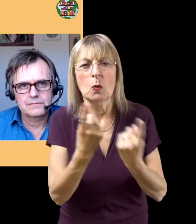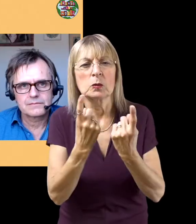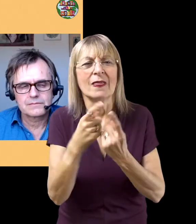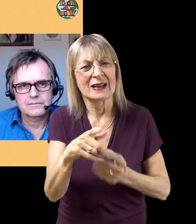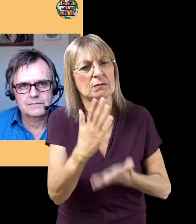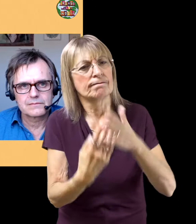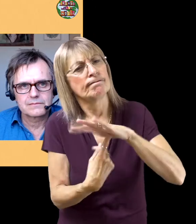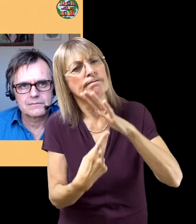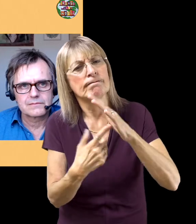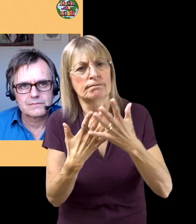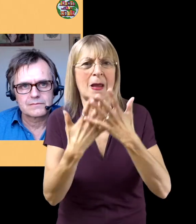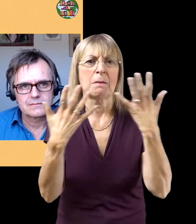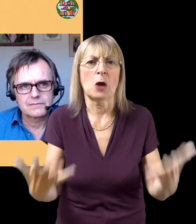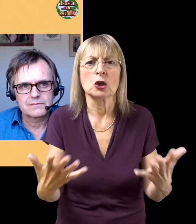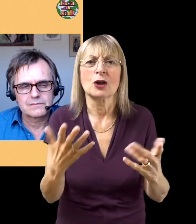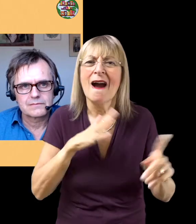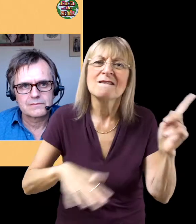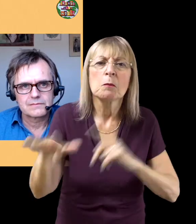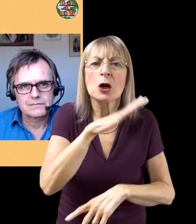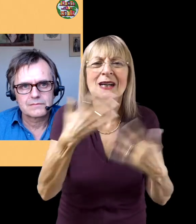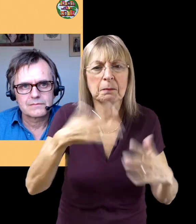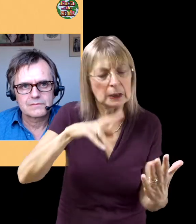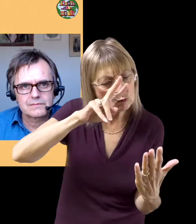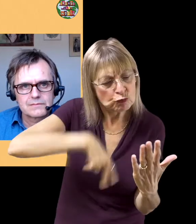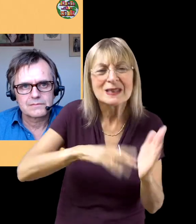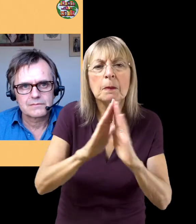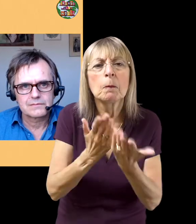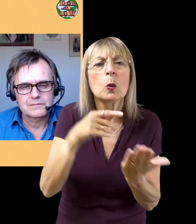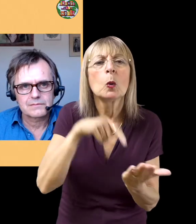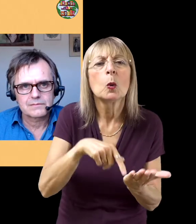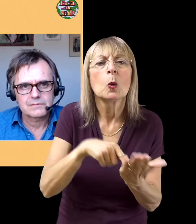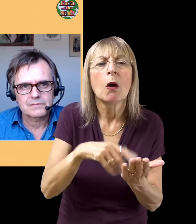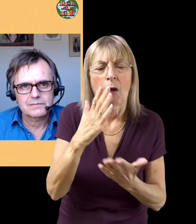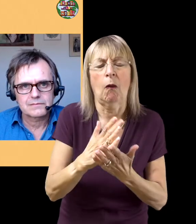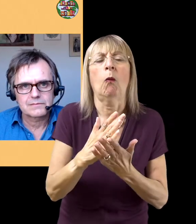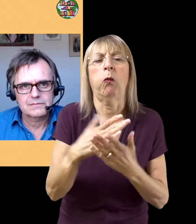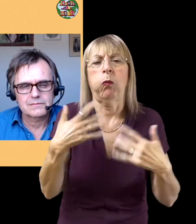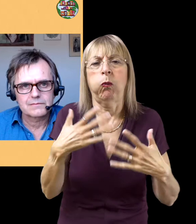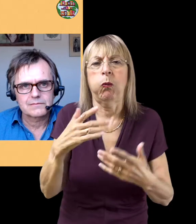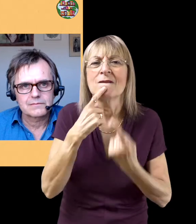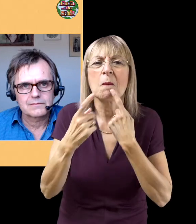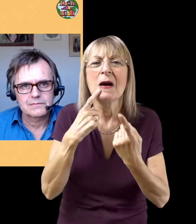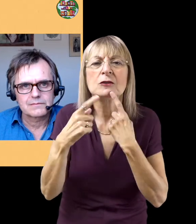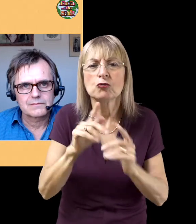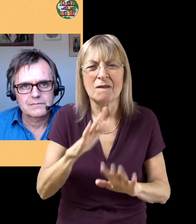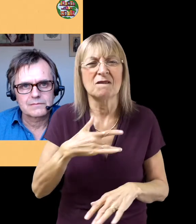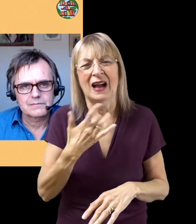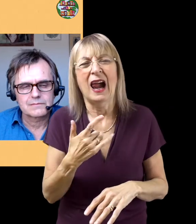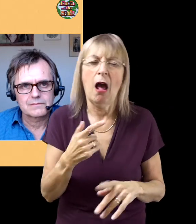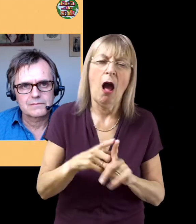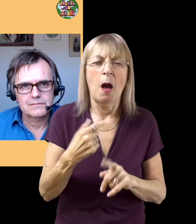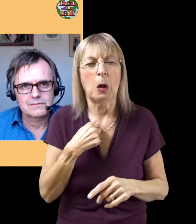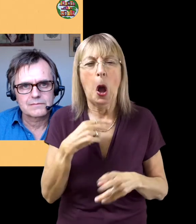And I think it's one of those things that matters an enormous amount for everyone who is reading the book, even if it doesn't